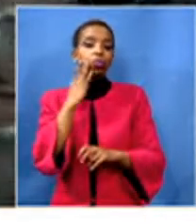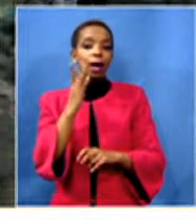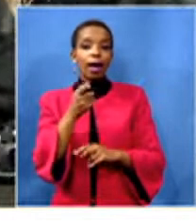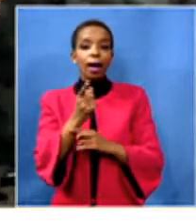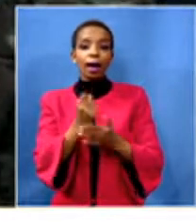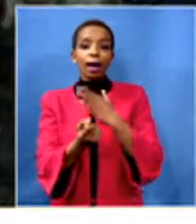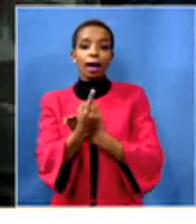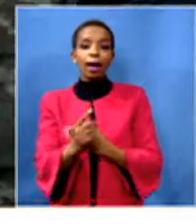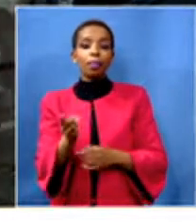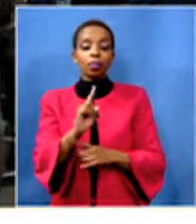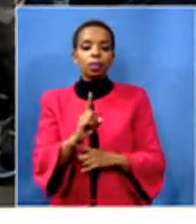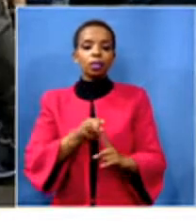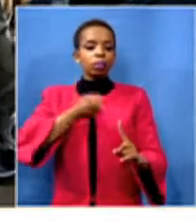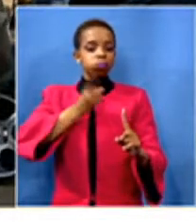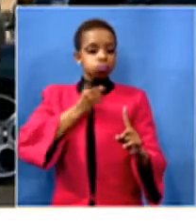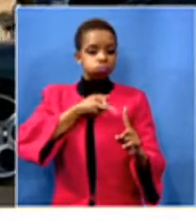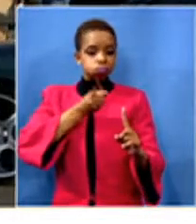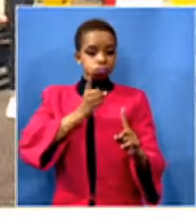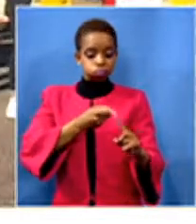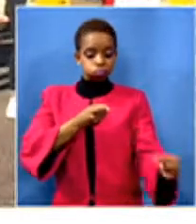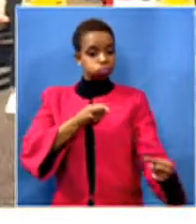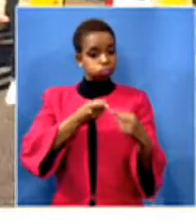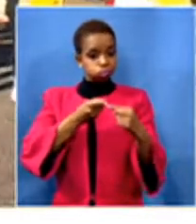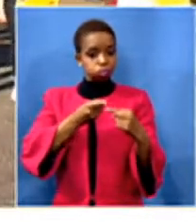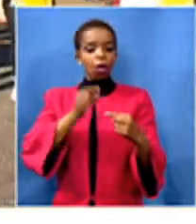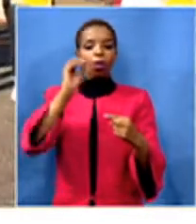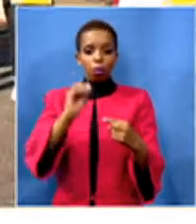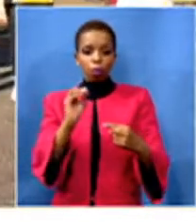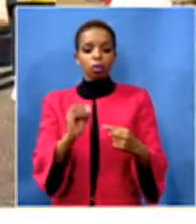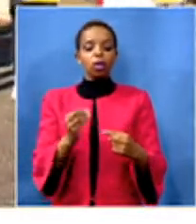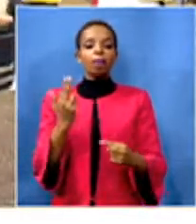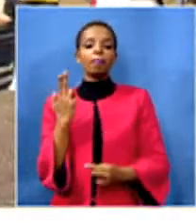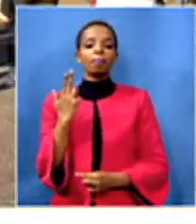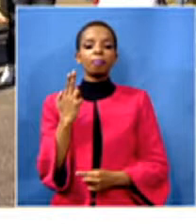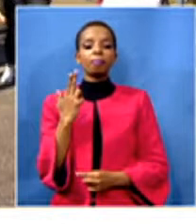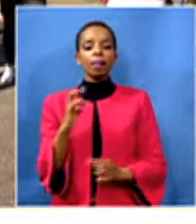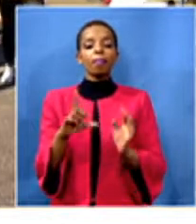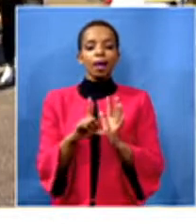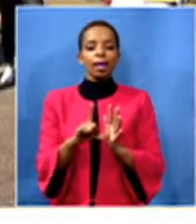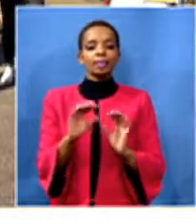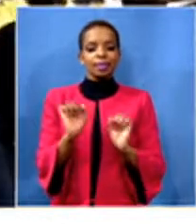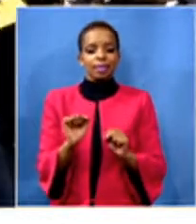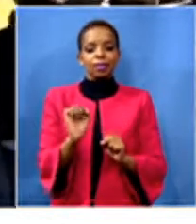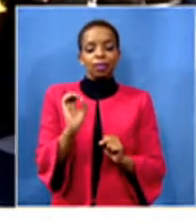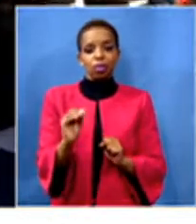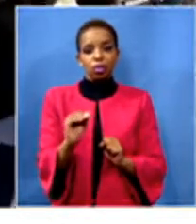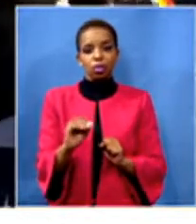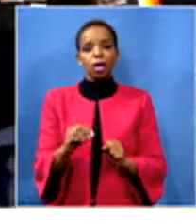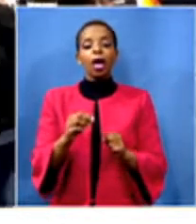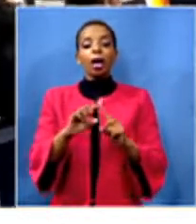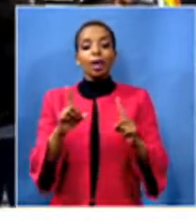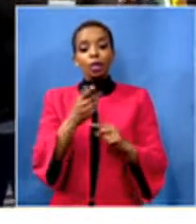the suspects were in possession of licensed firearms, where I have had them to be arrested and those firearms seized from